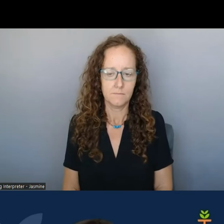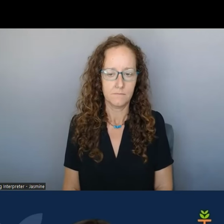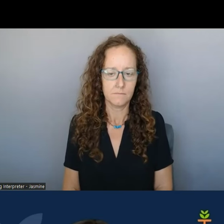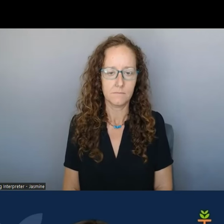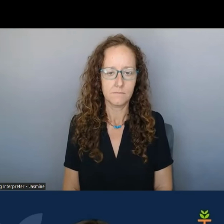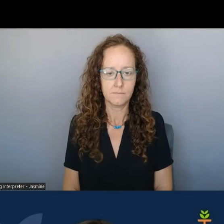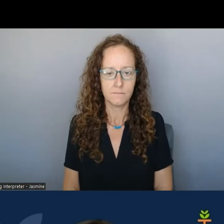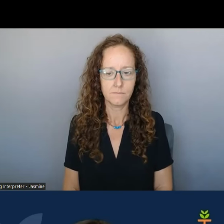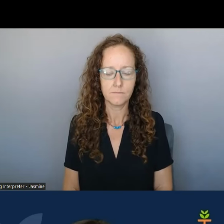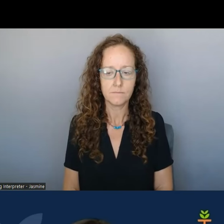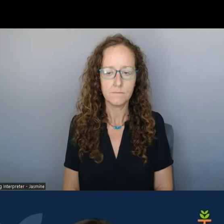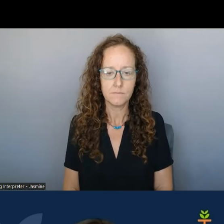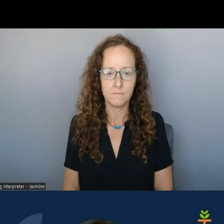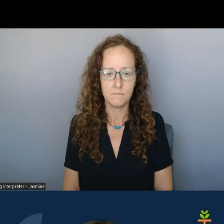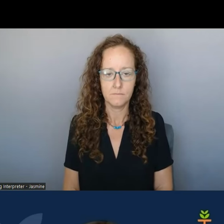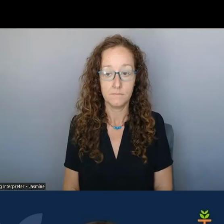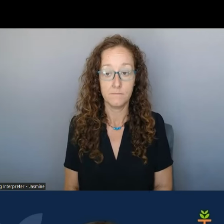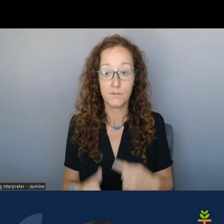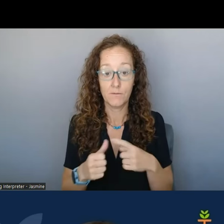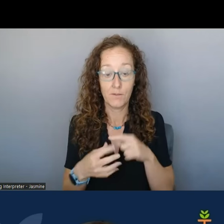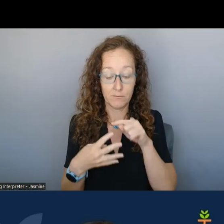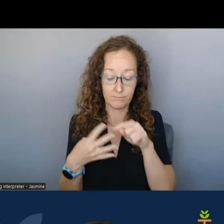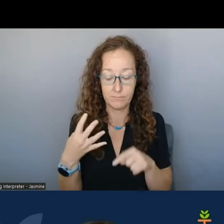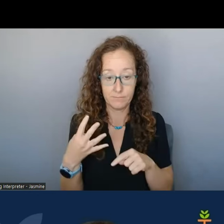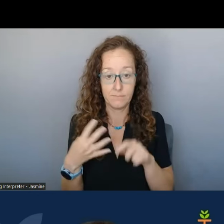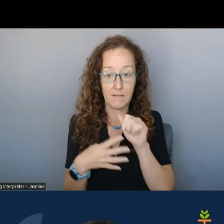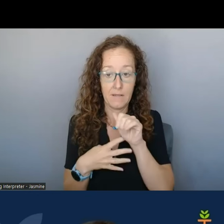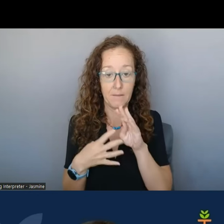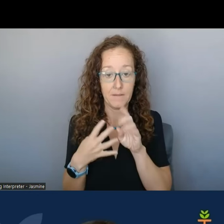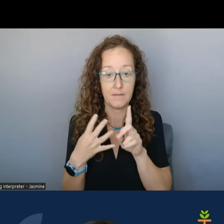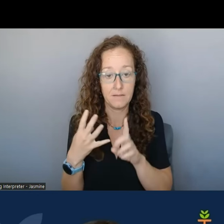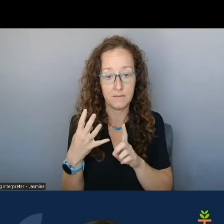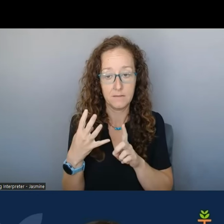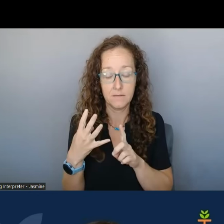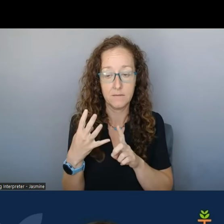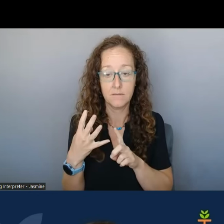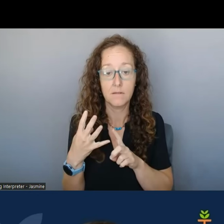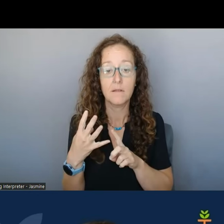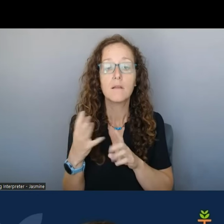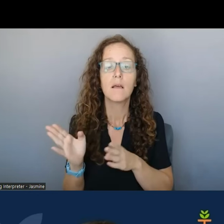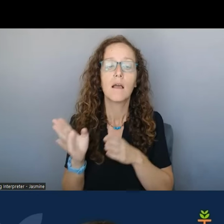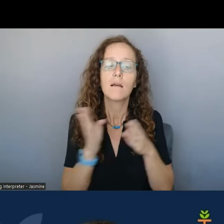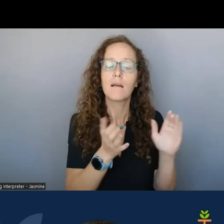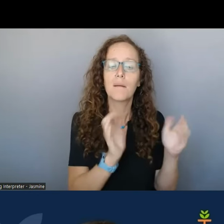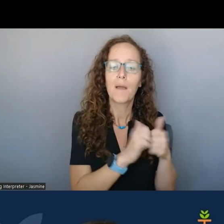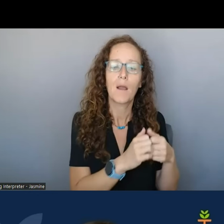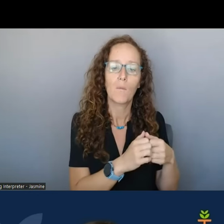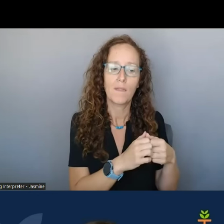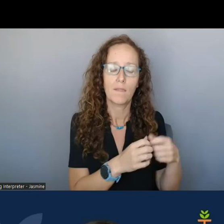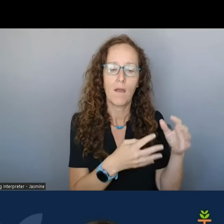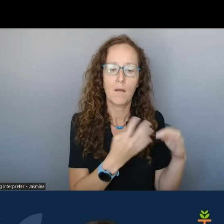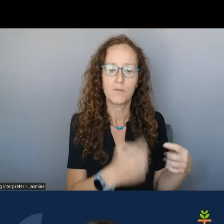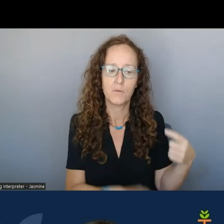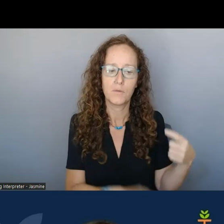All right, so first we're going to talk through our option one, as I mentioned, original Medicare, and we're going to start with that Part